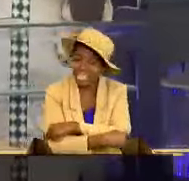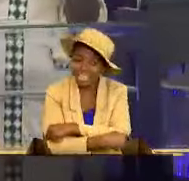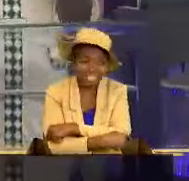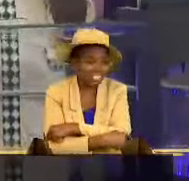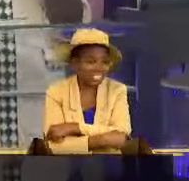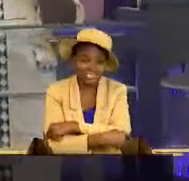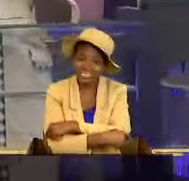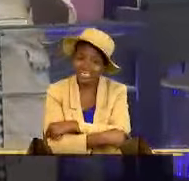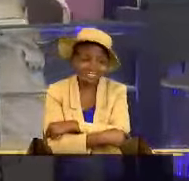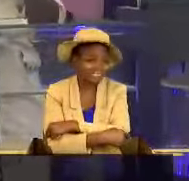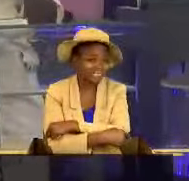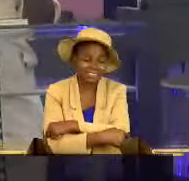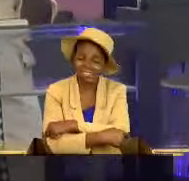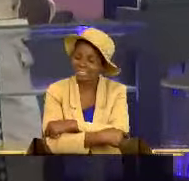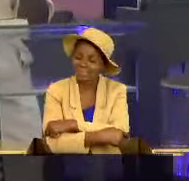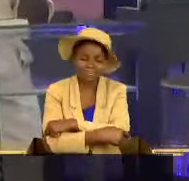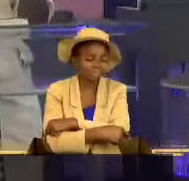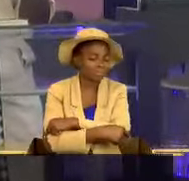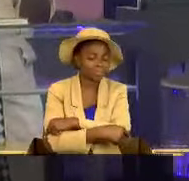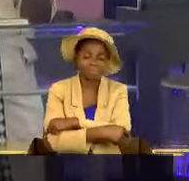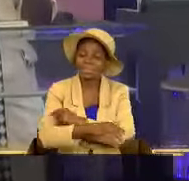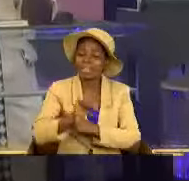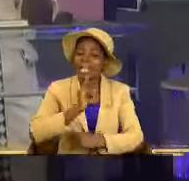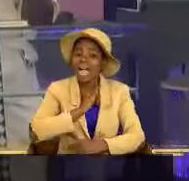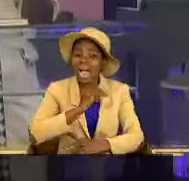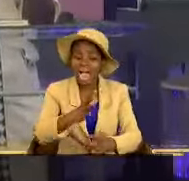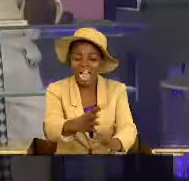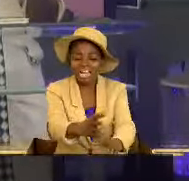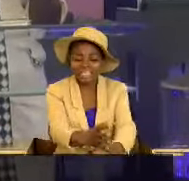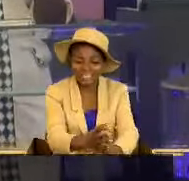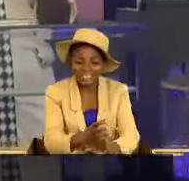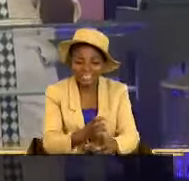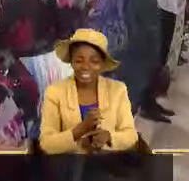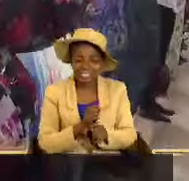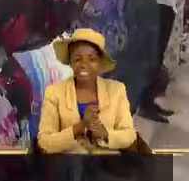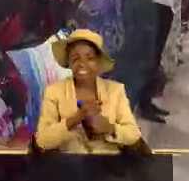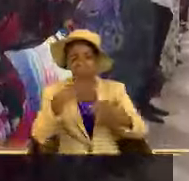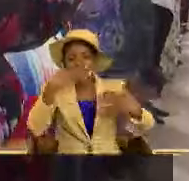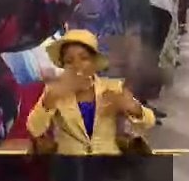today I receive brand new